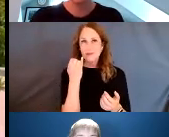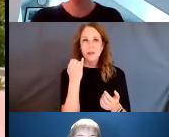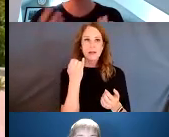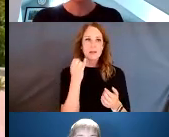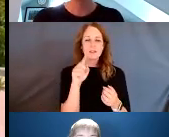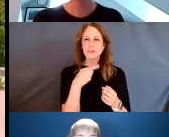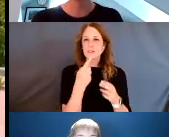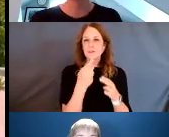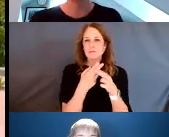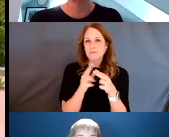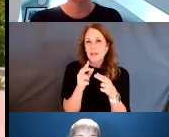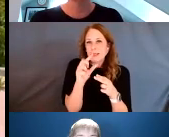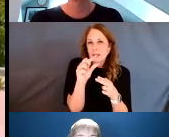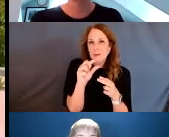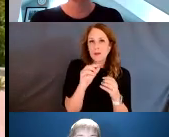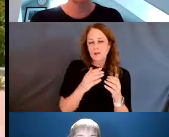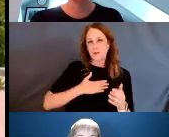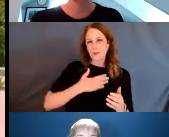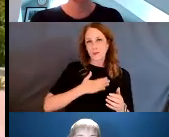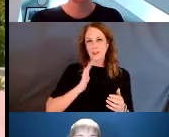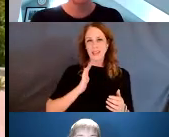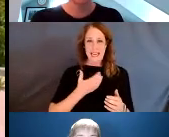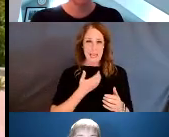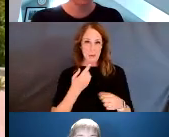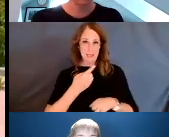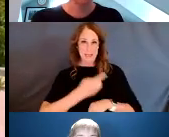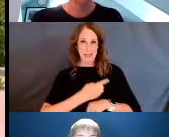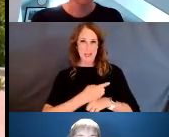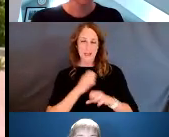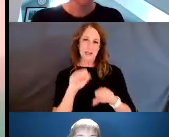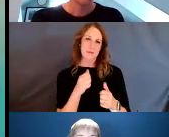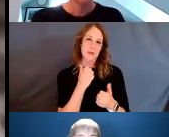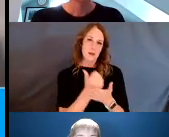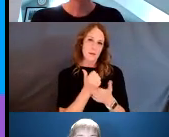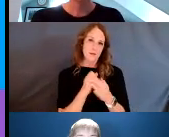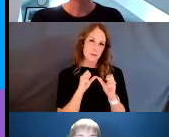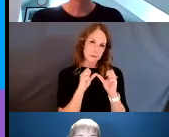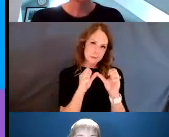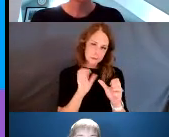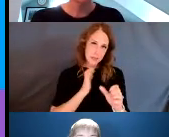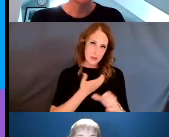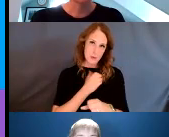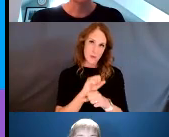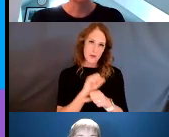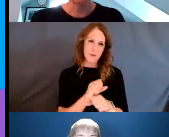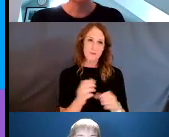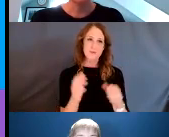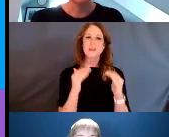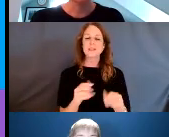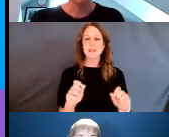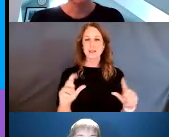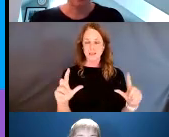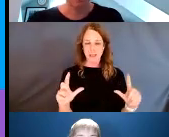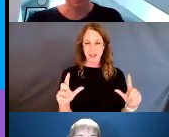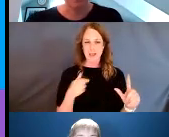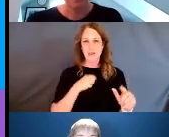in our day, can be really helpful for us to sustain this work. So this next slide, I love the last